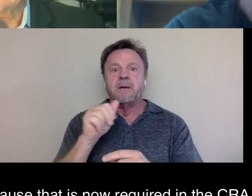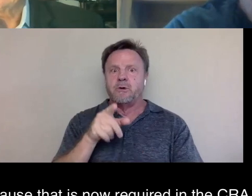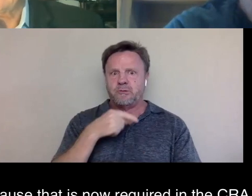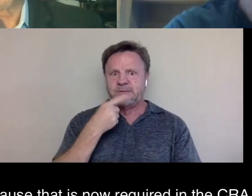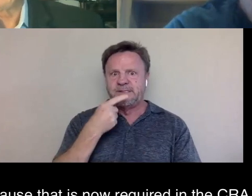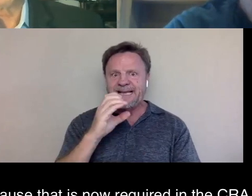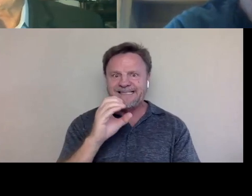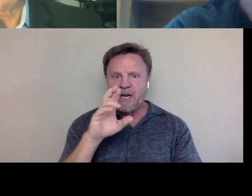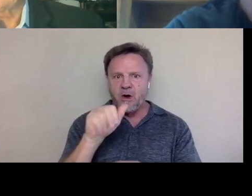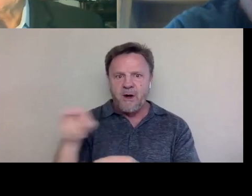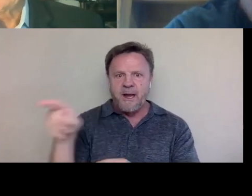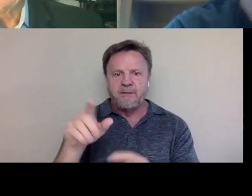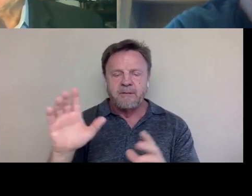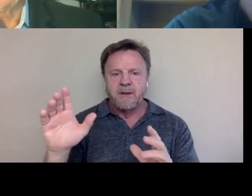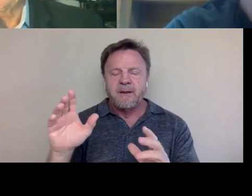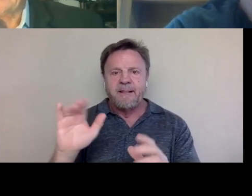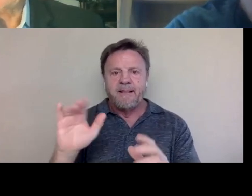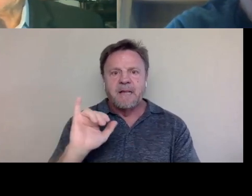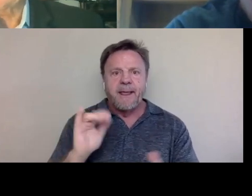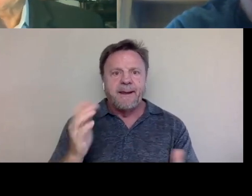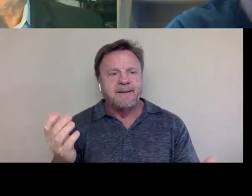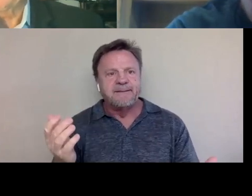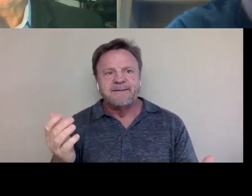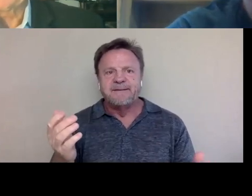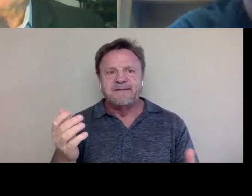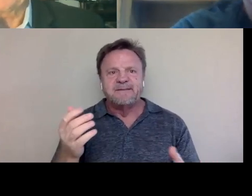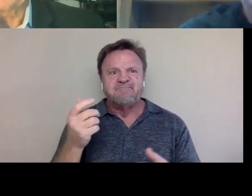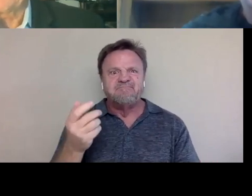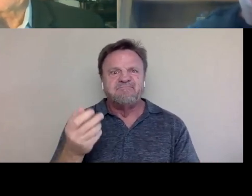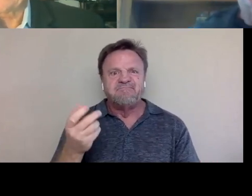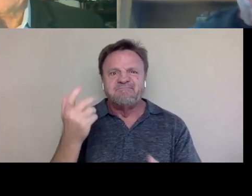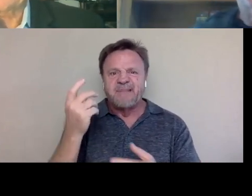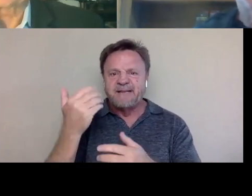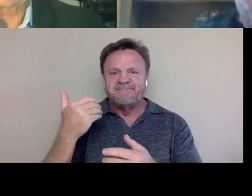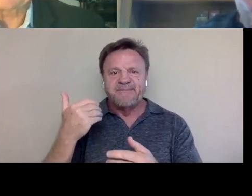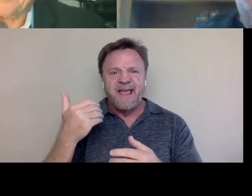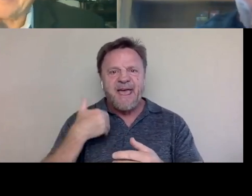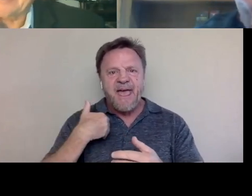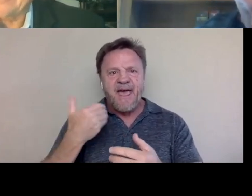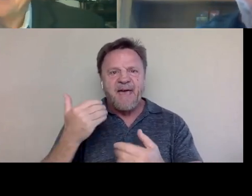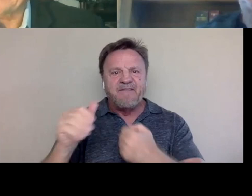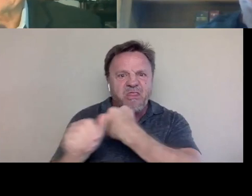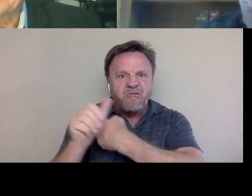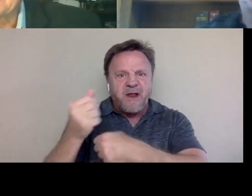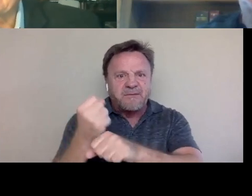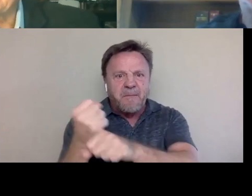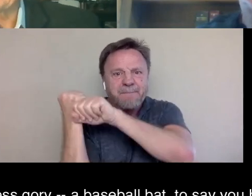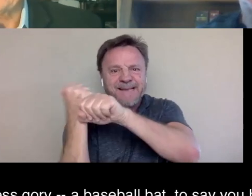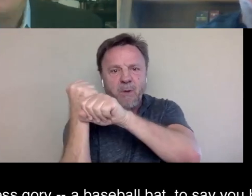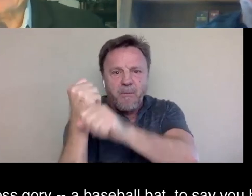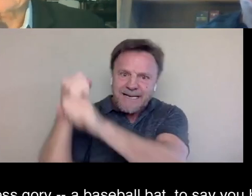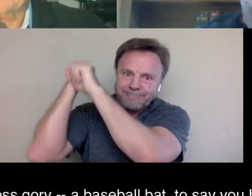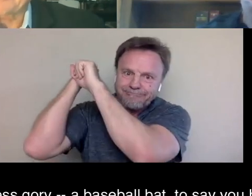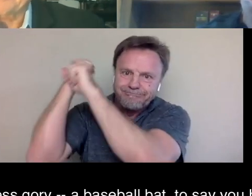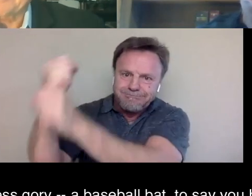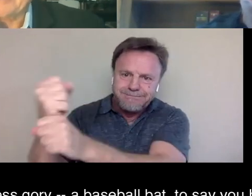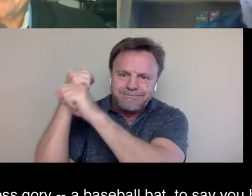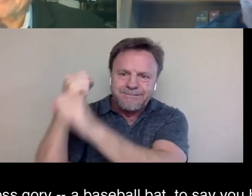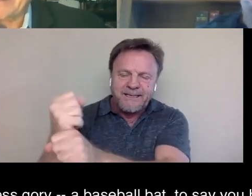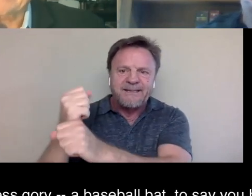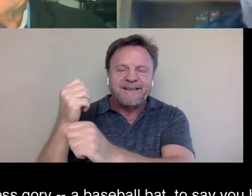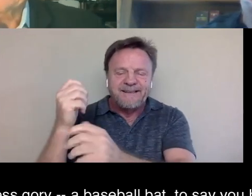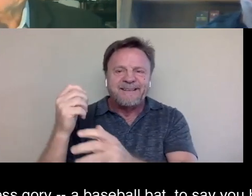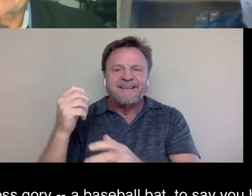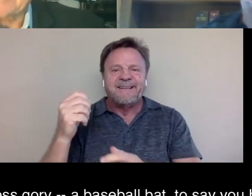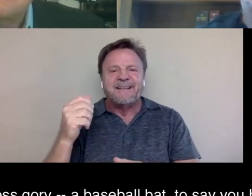like holding up a hatchet, over their heads, or a baseball bat over their heads, to be less gory, a